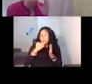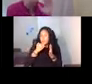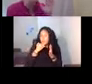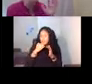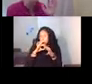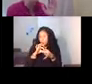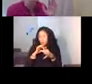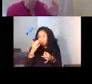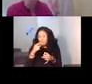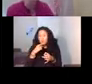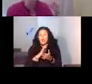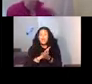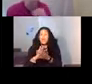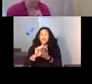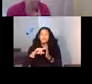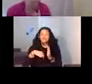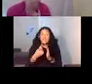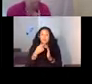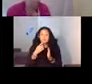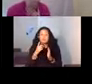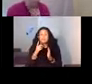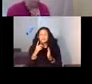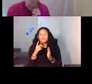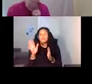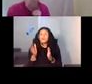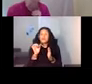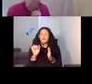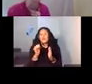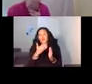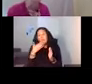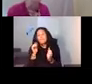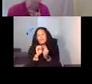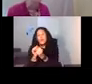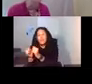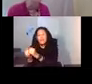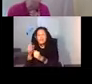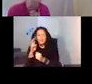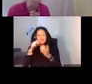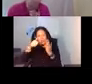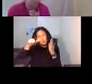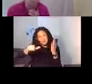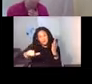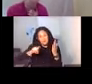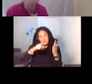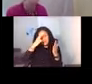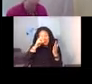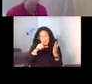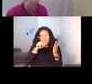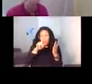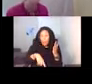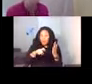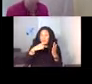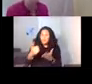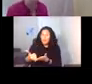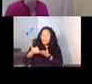and Helen Jacobs and all her lovely colleagues who you'll see underneath her name there. They were all helping